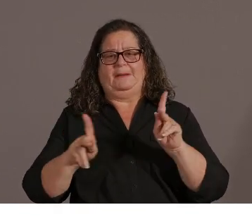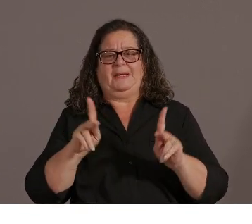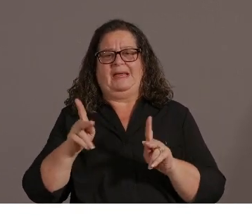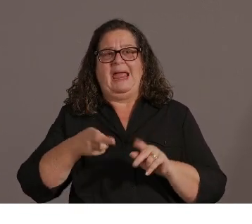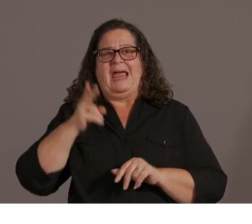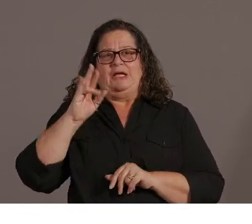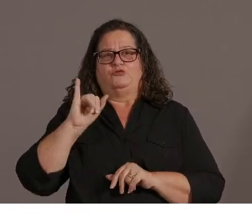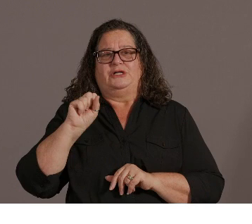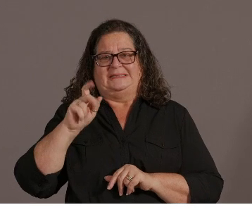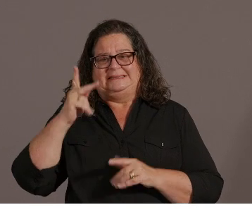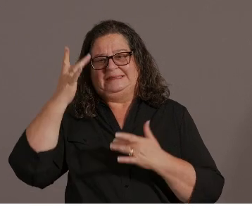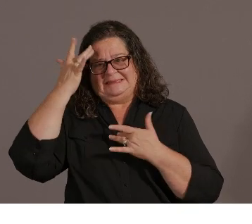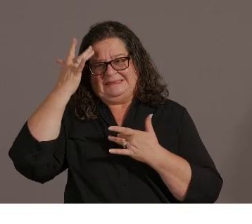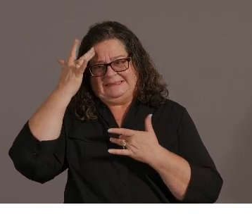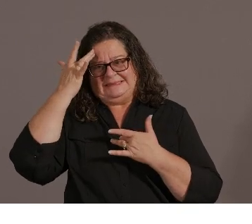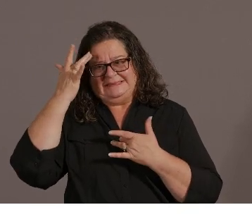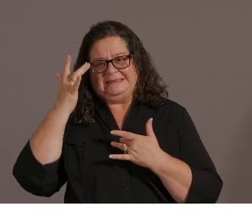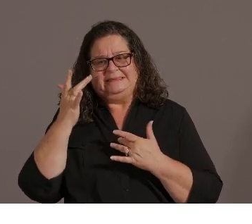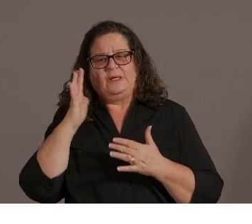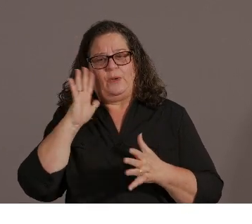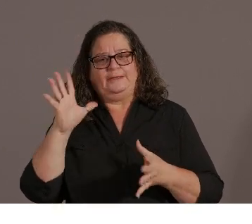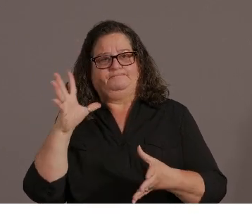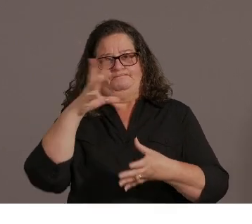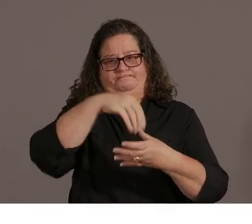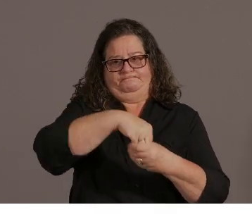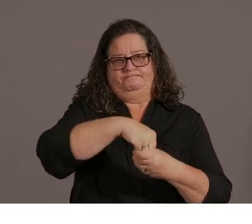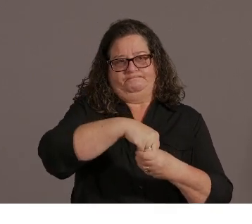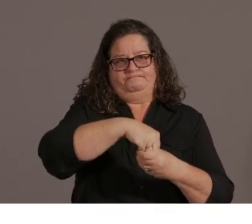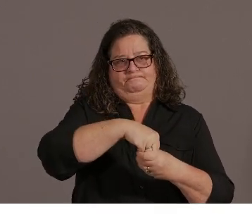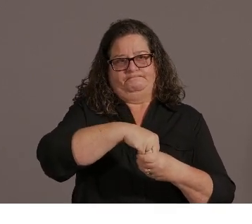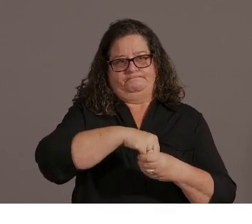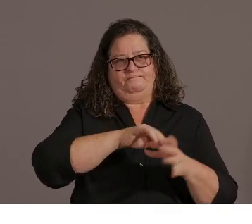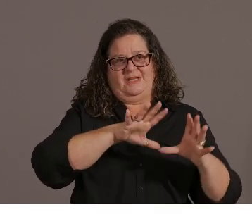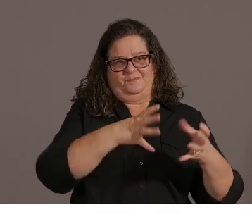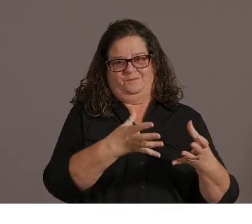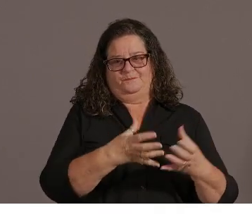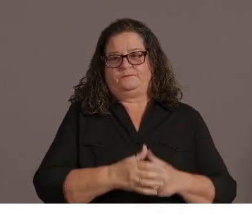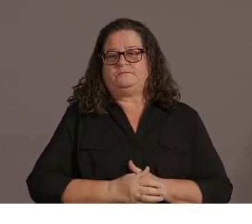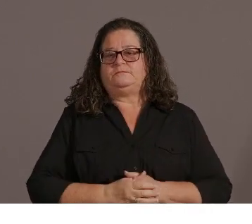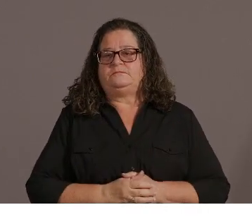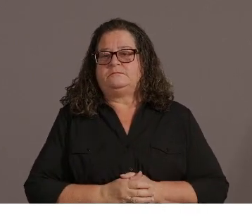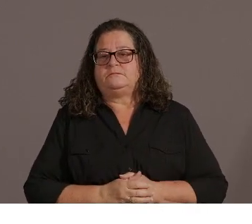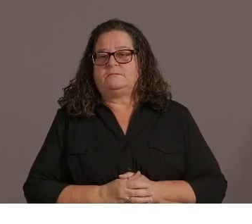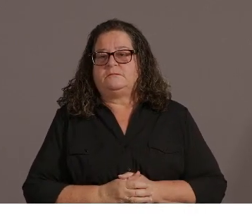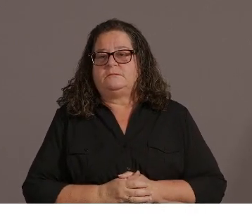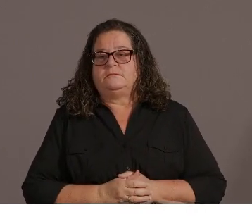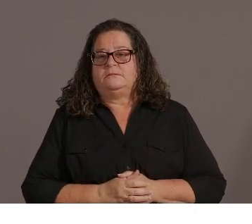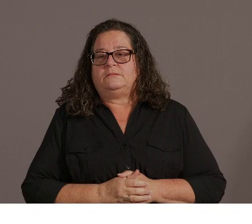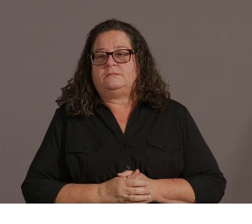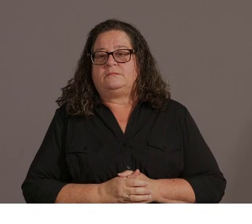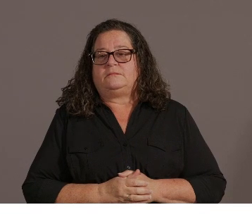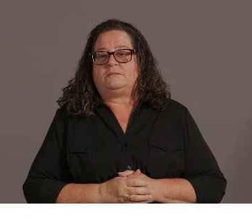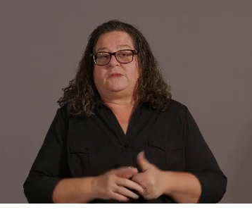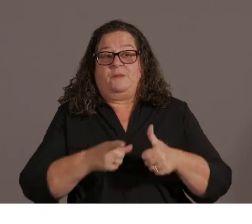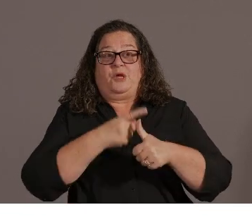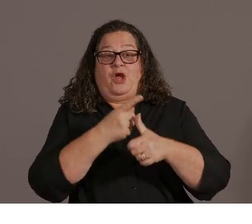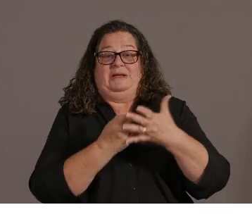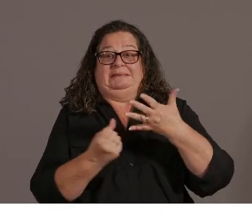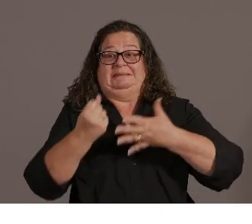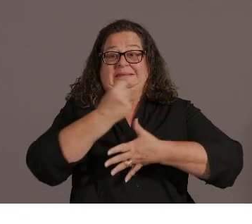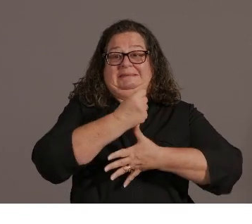high-risk conditions covered. We believe that this prioritization gets us through those with chronic medical conditions much quicker than our